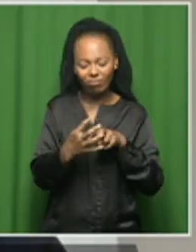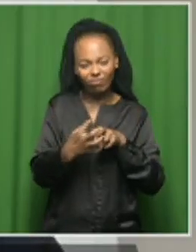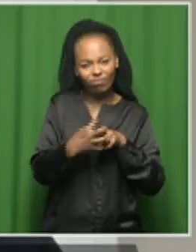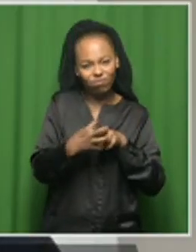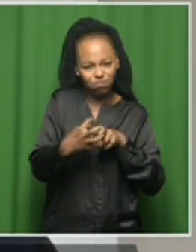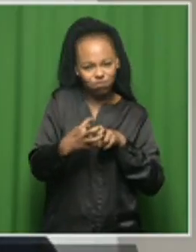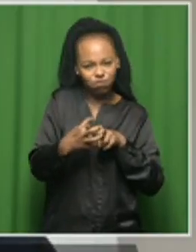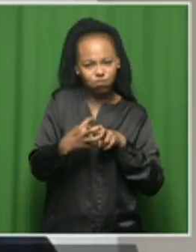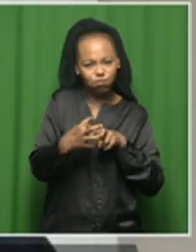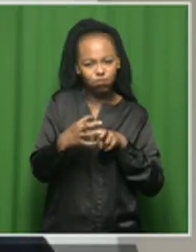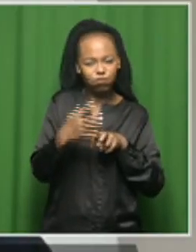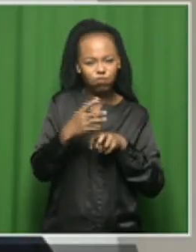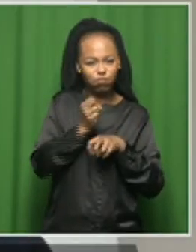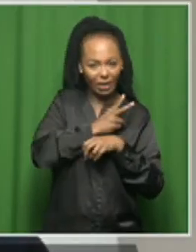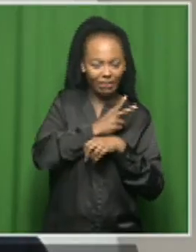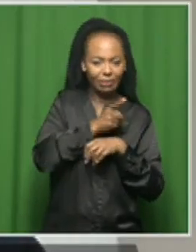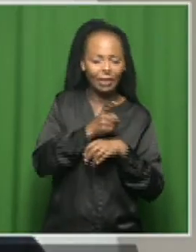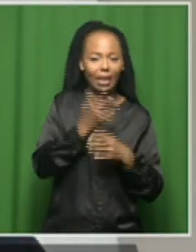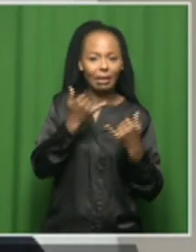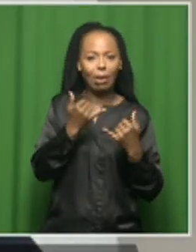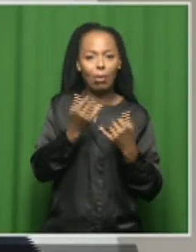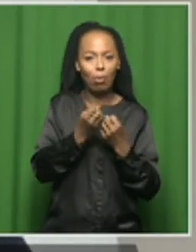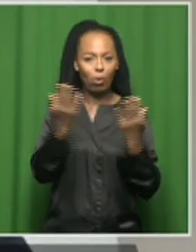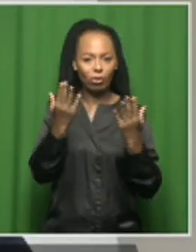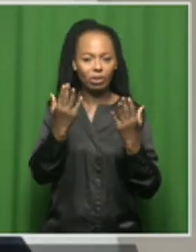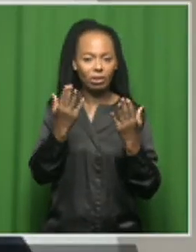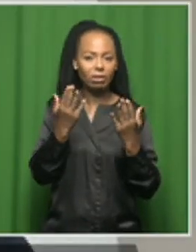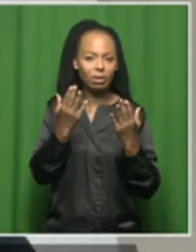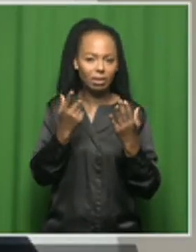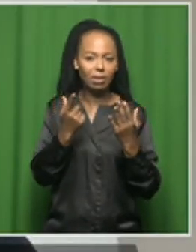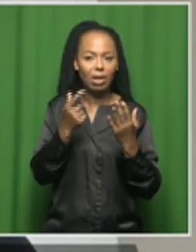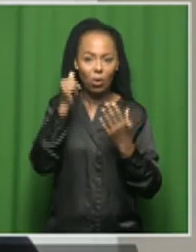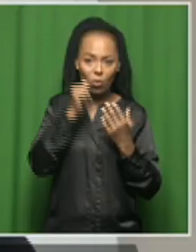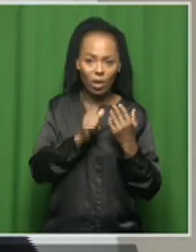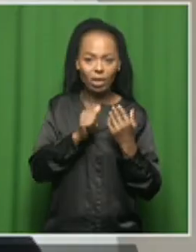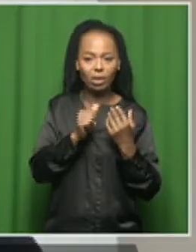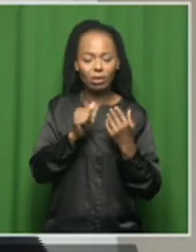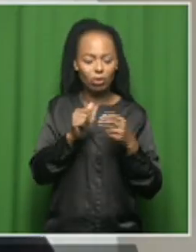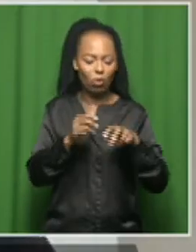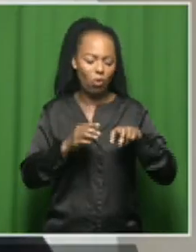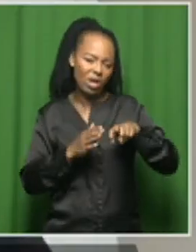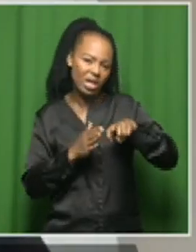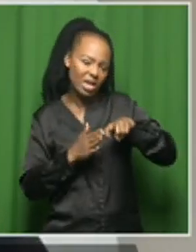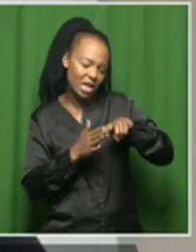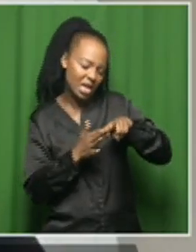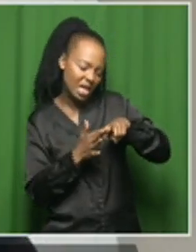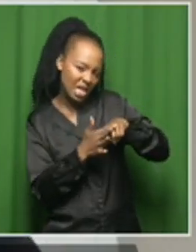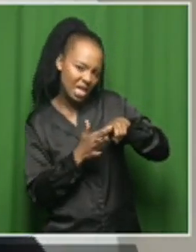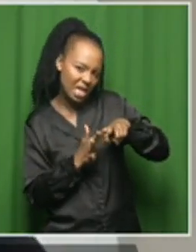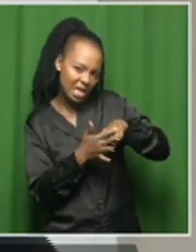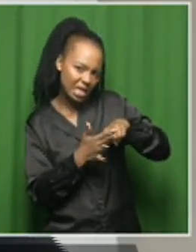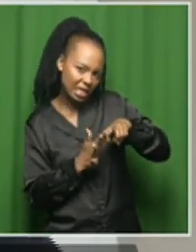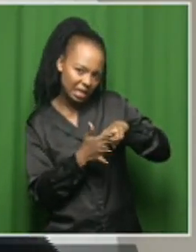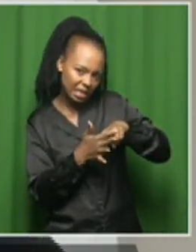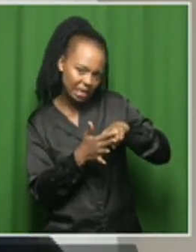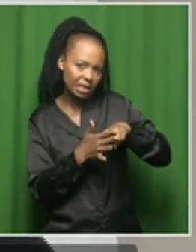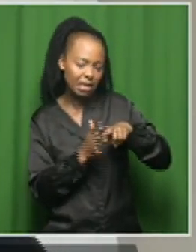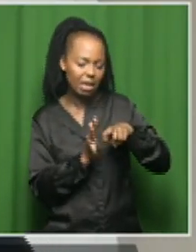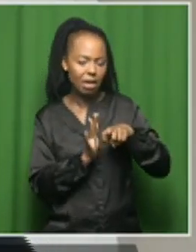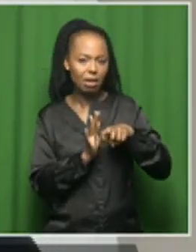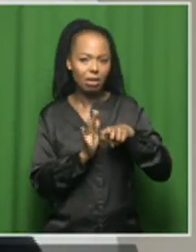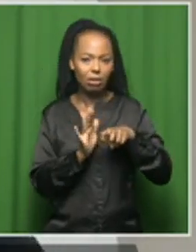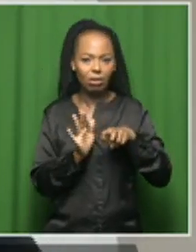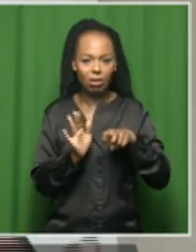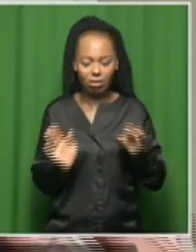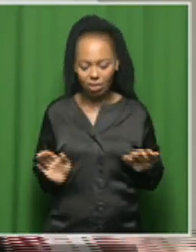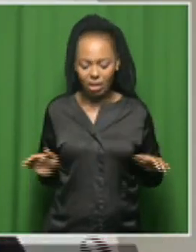is that is mostly in your weight-bearing joints. So it's, for example, in your knees and in your hips and your back. That's the